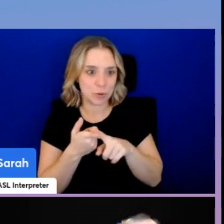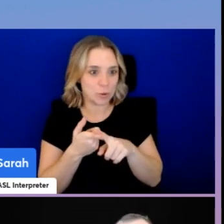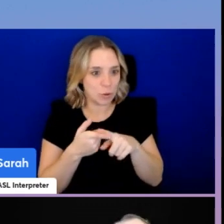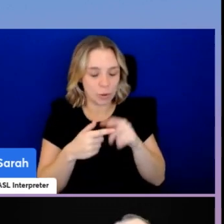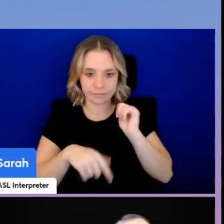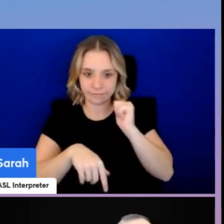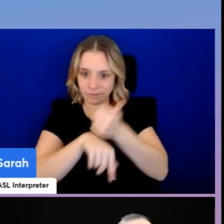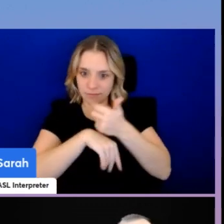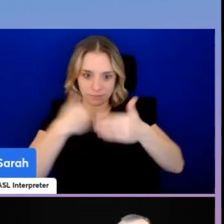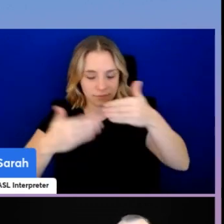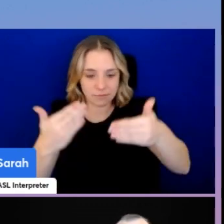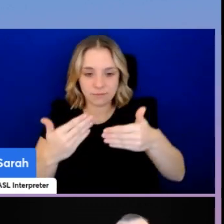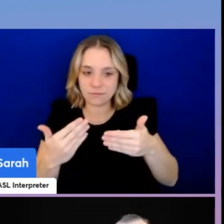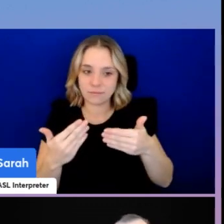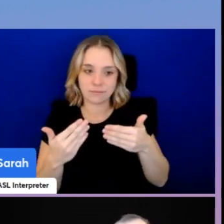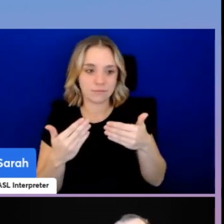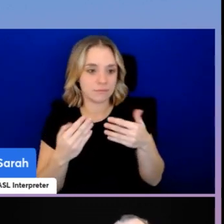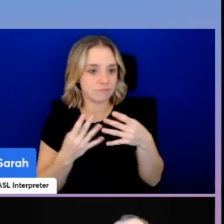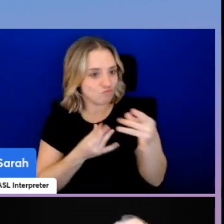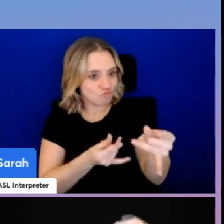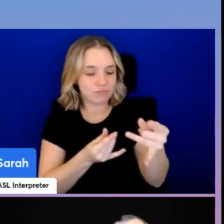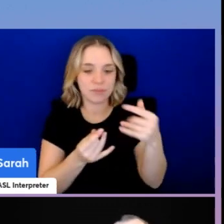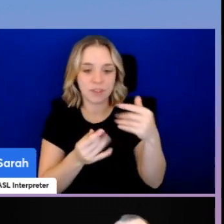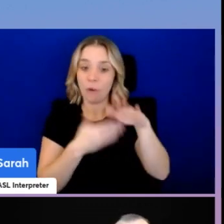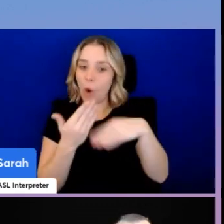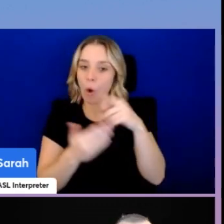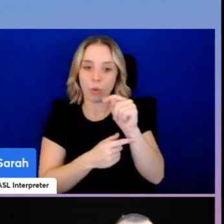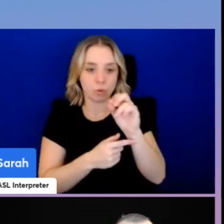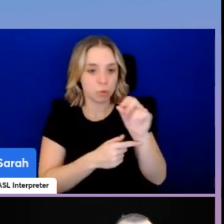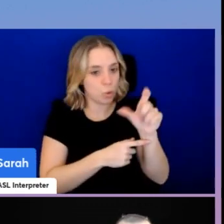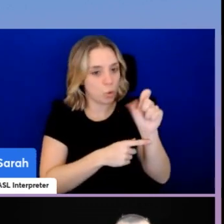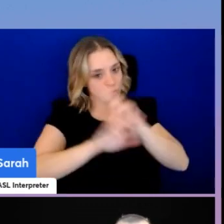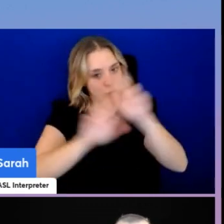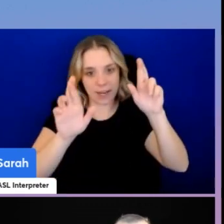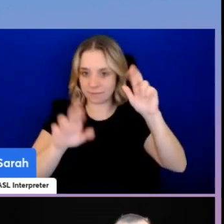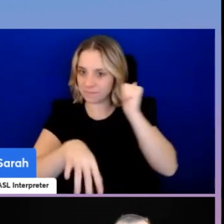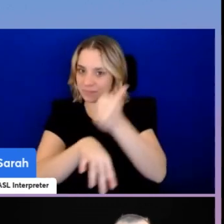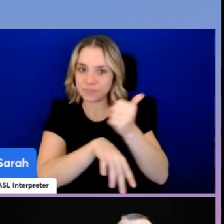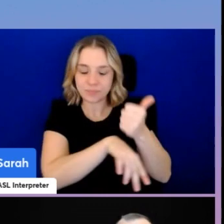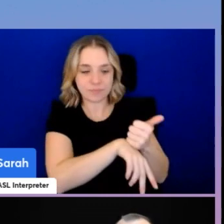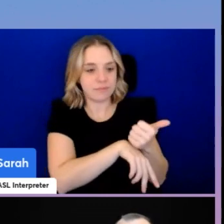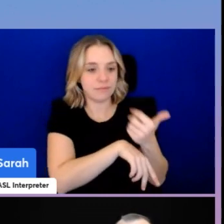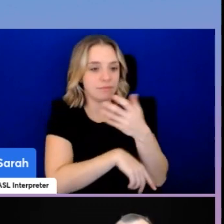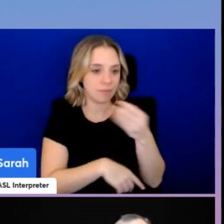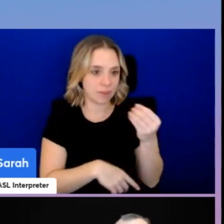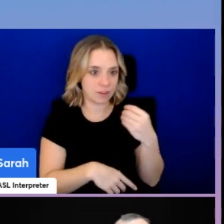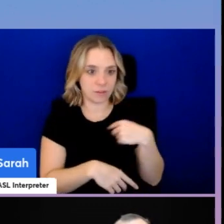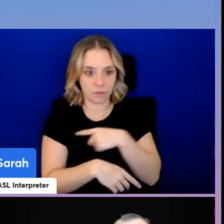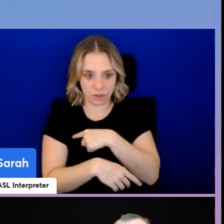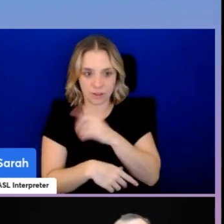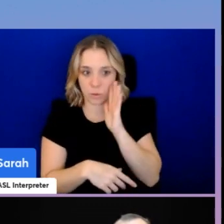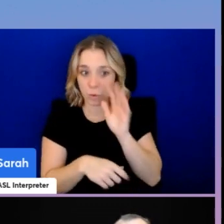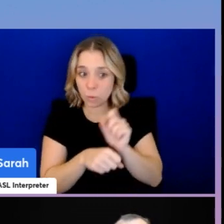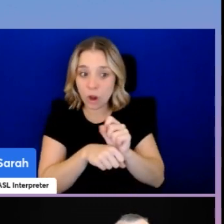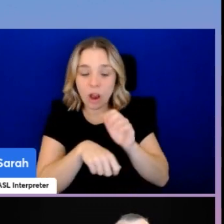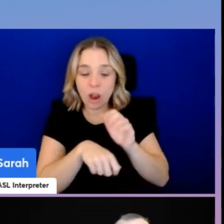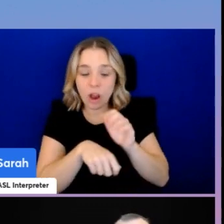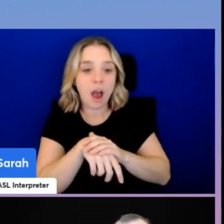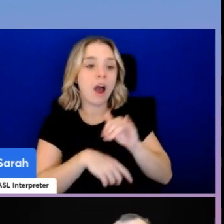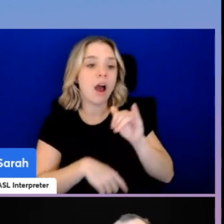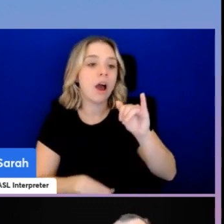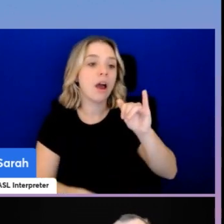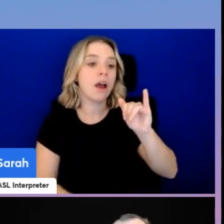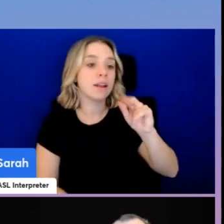is throwaway, has got all our tools built in, and will work on Intel Macs,